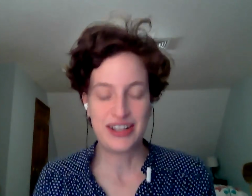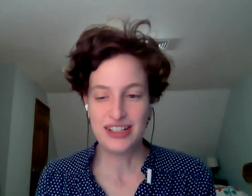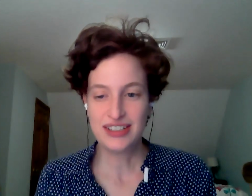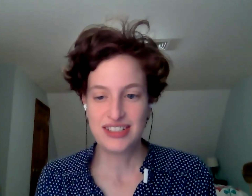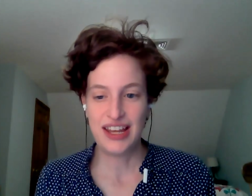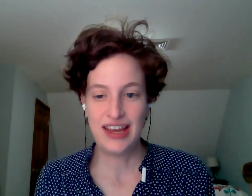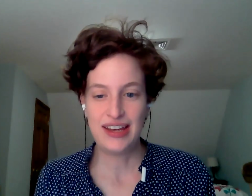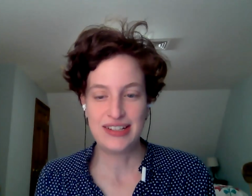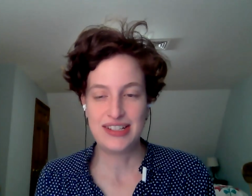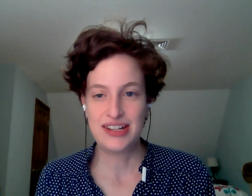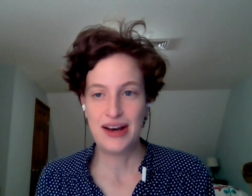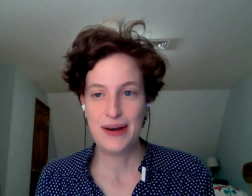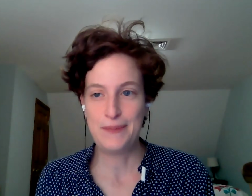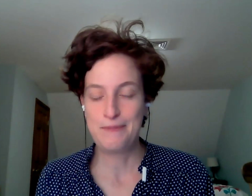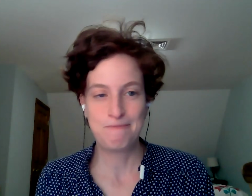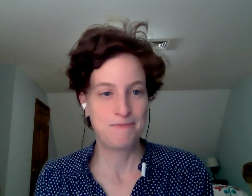and stimulating talks, and